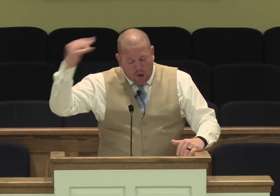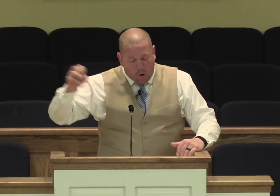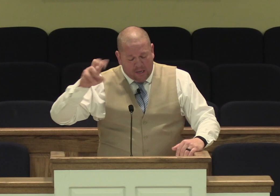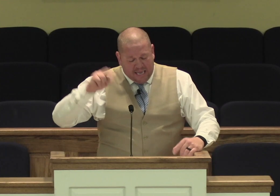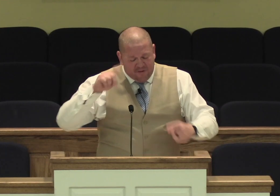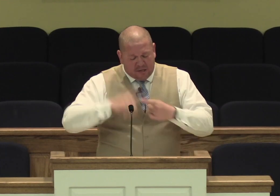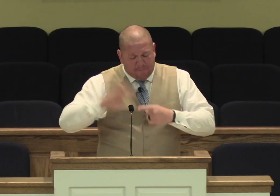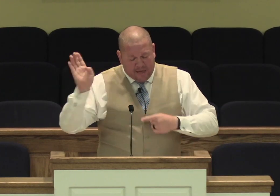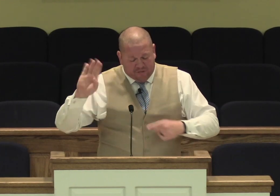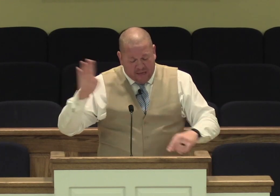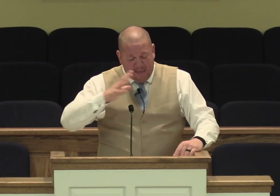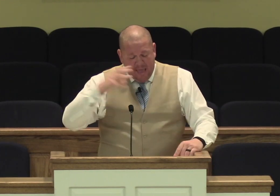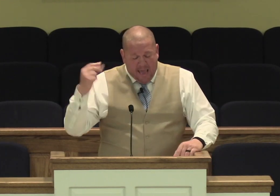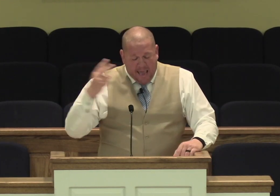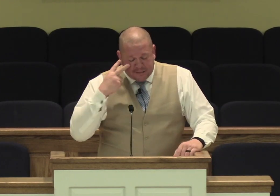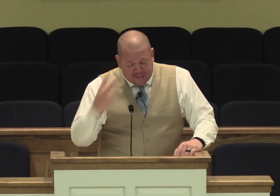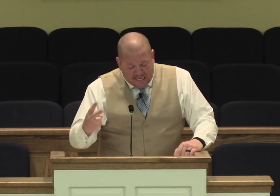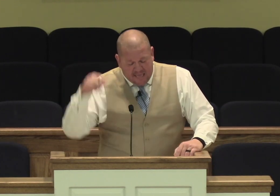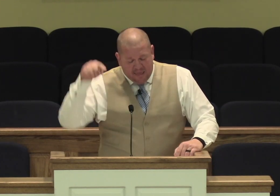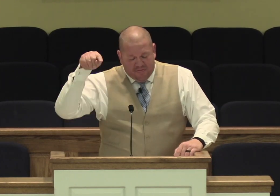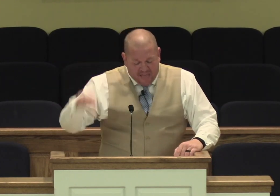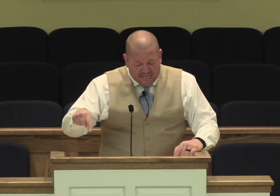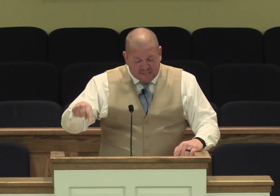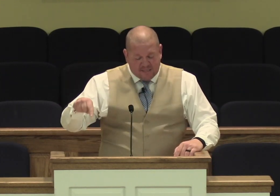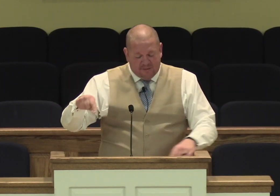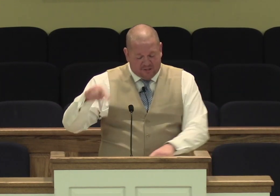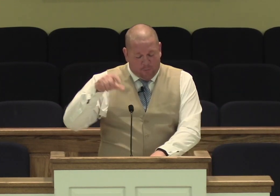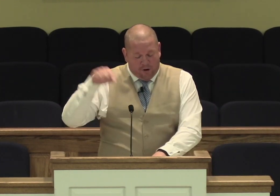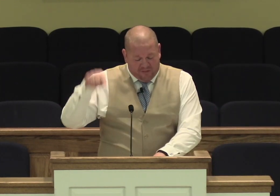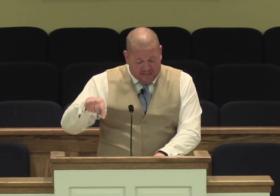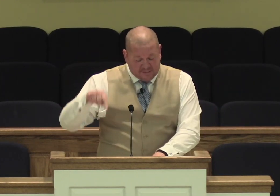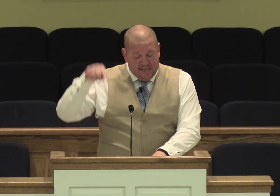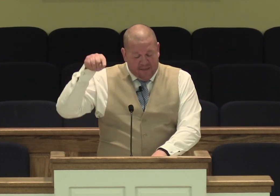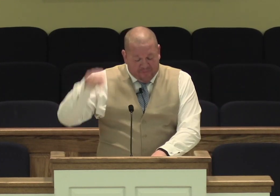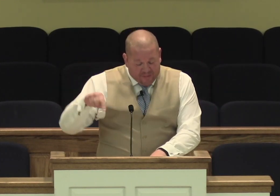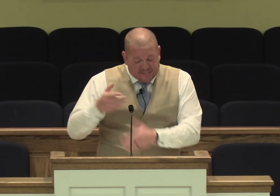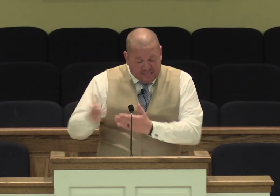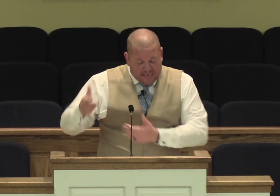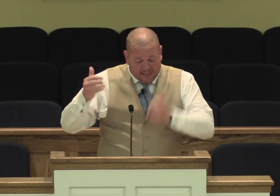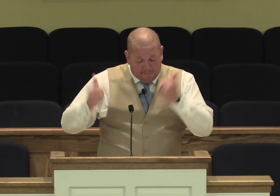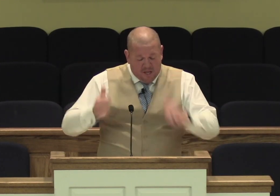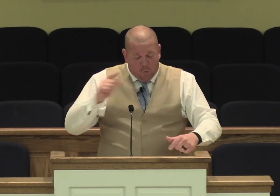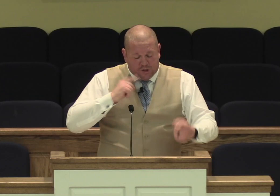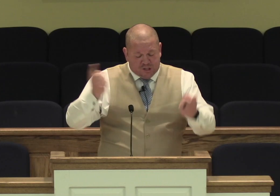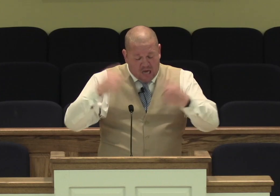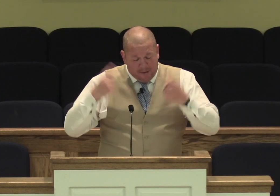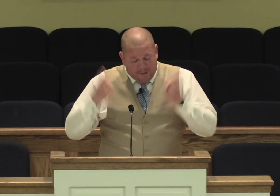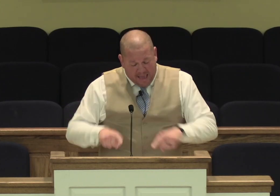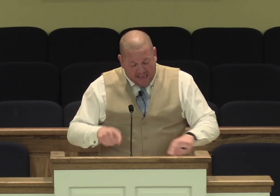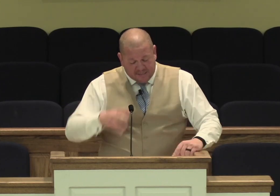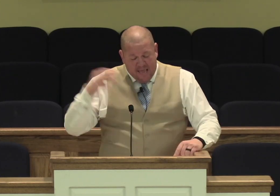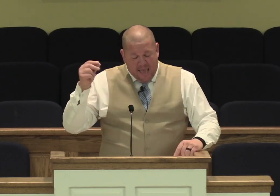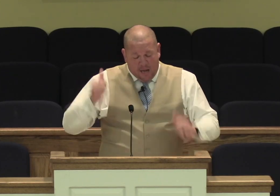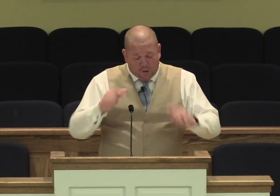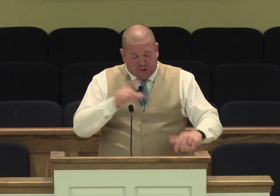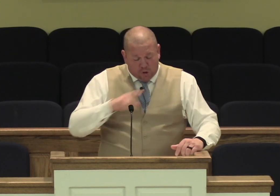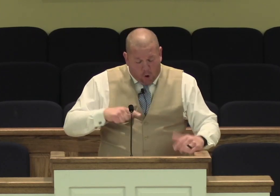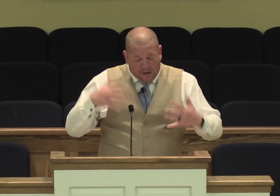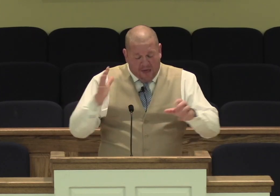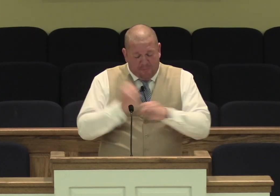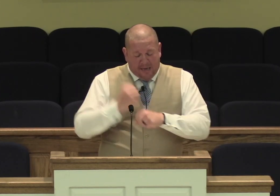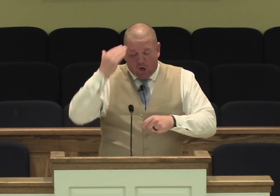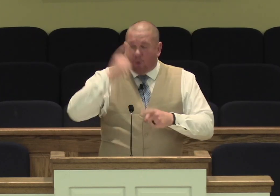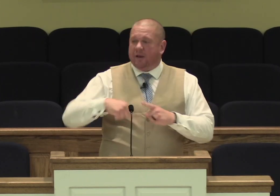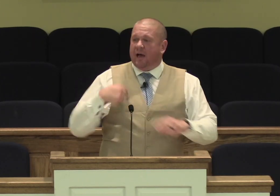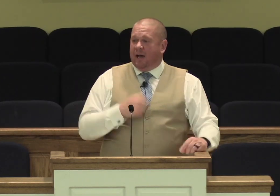now go even unto Bethlehem and see this, there's that word this thing which has come to pass and which the